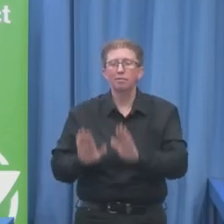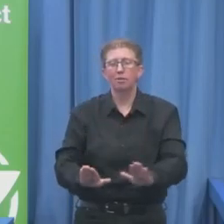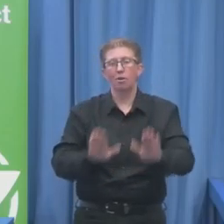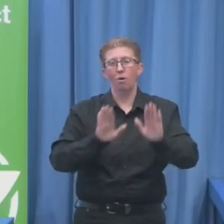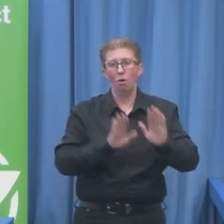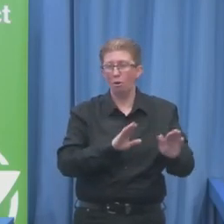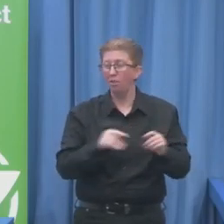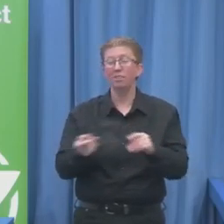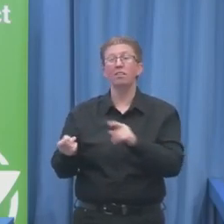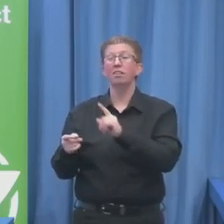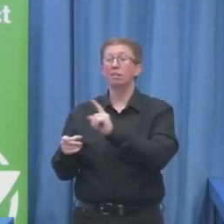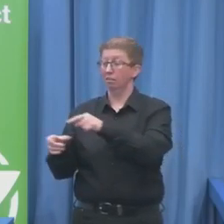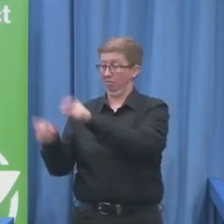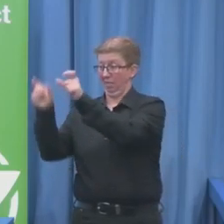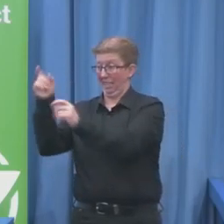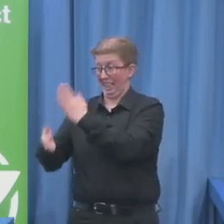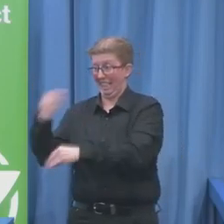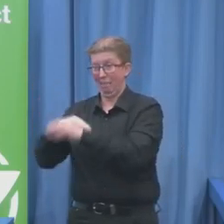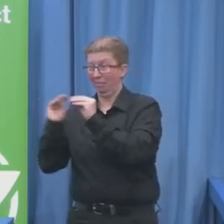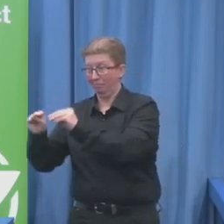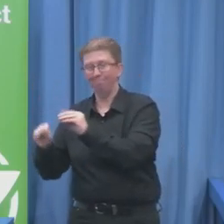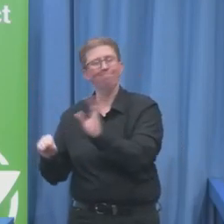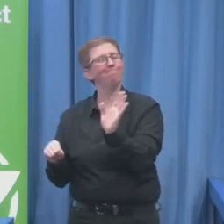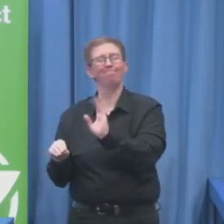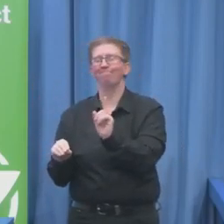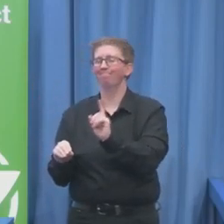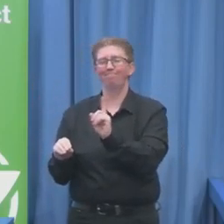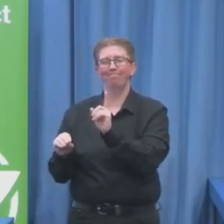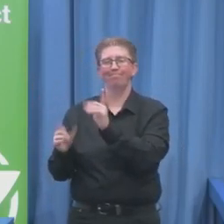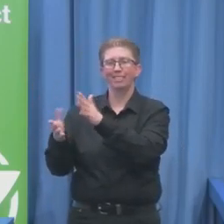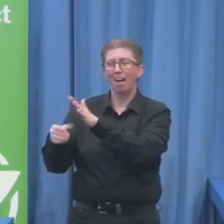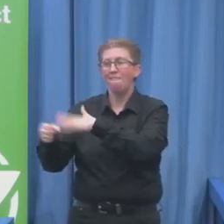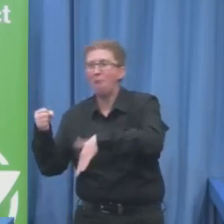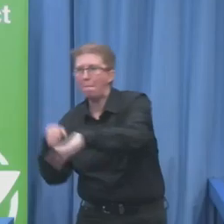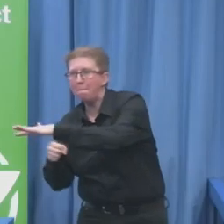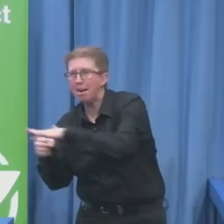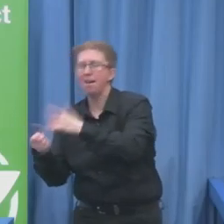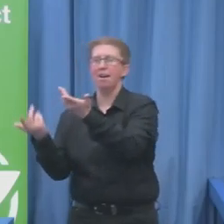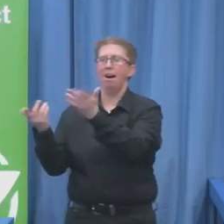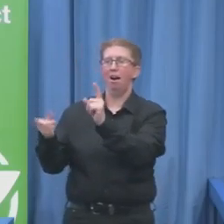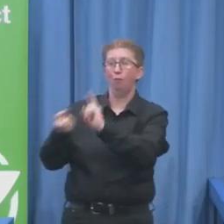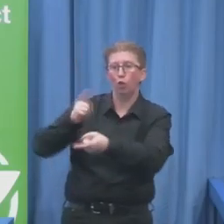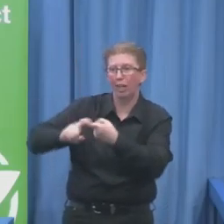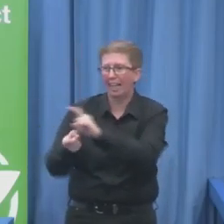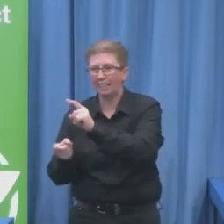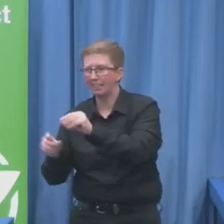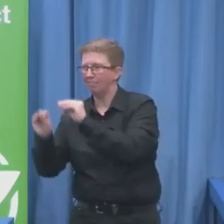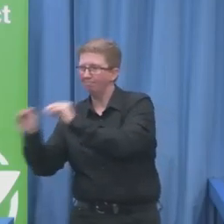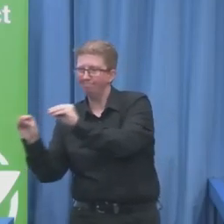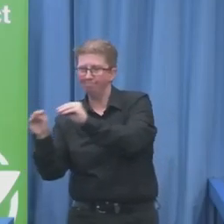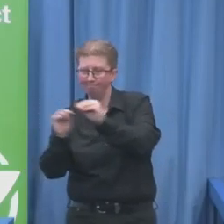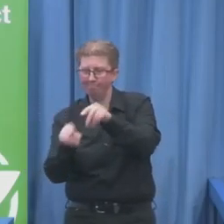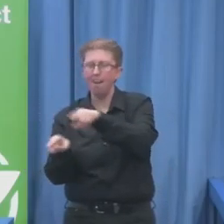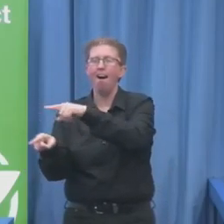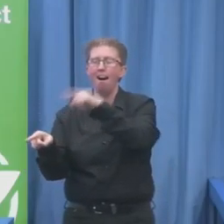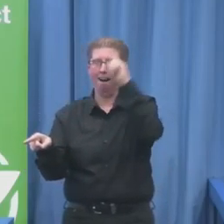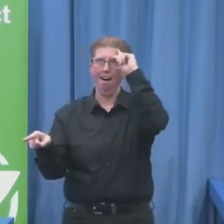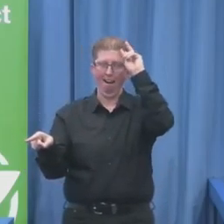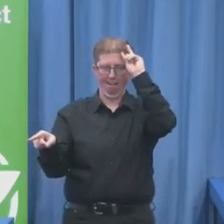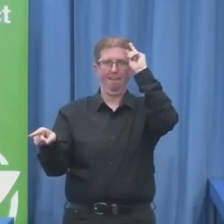community, it was an example for others. One particular gentleman was particularly opposed to the workshop closing